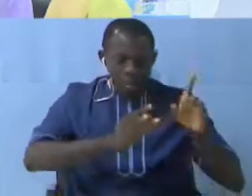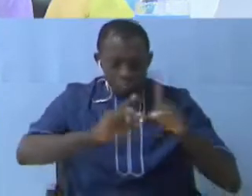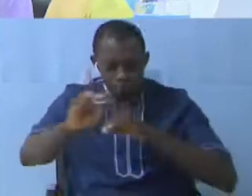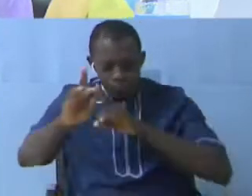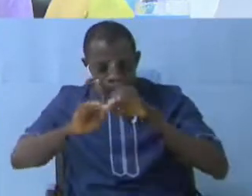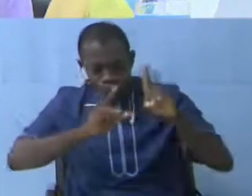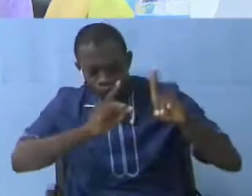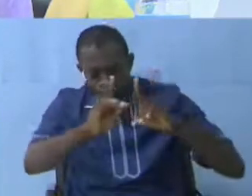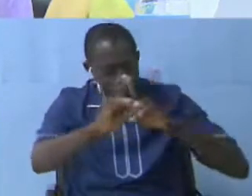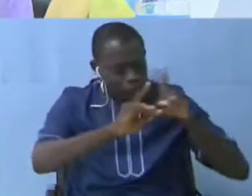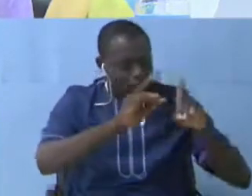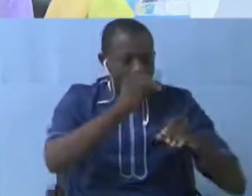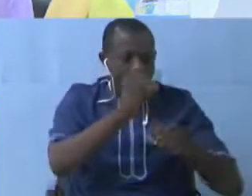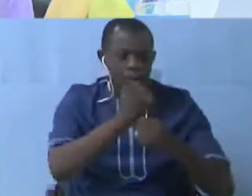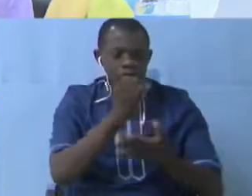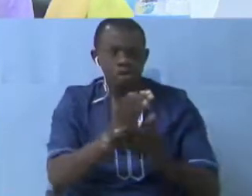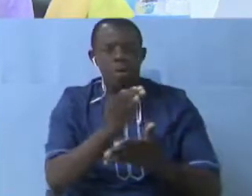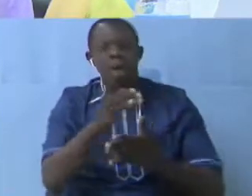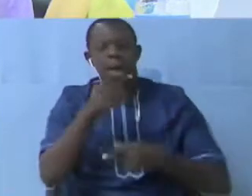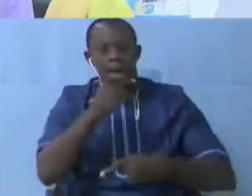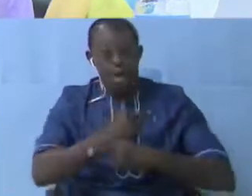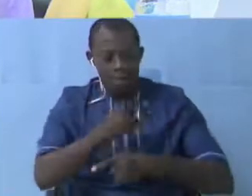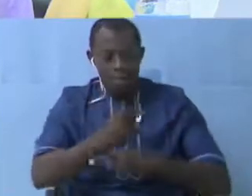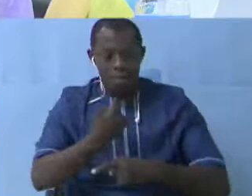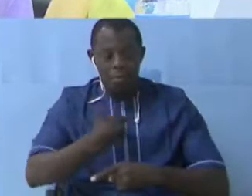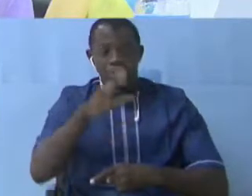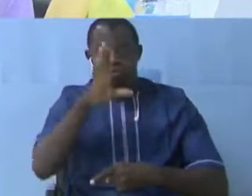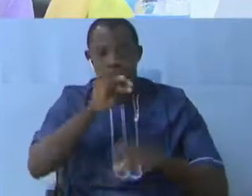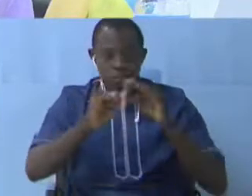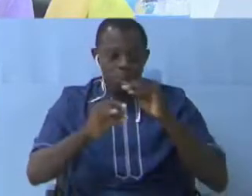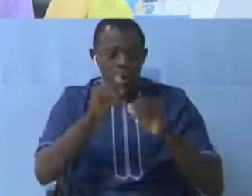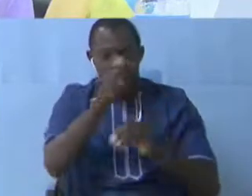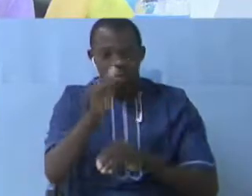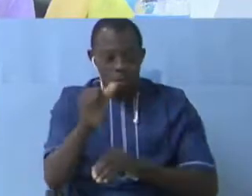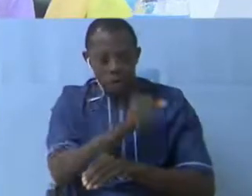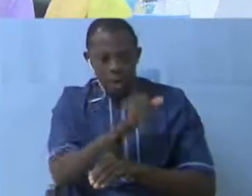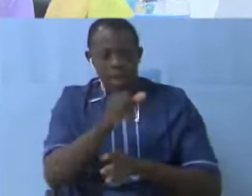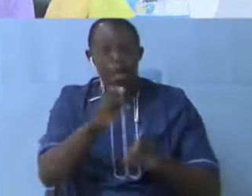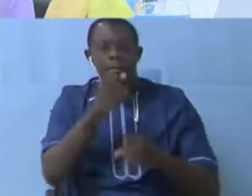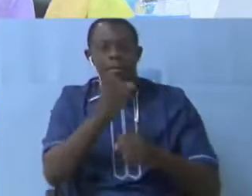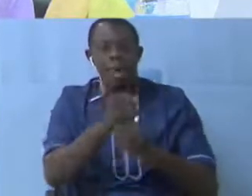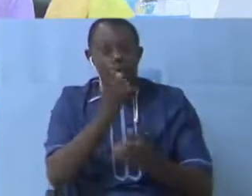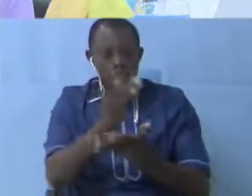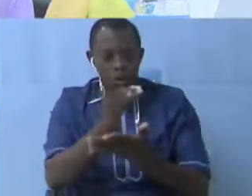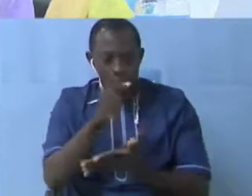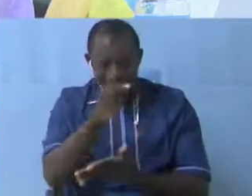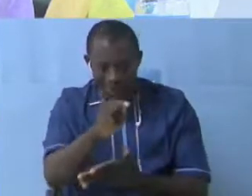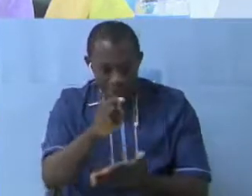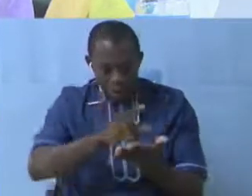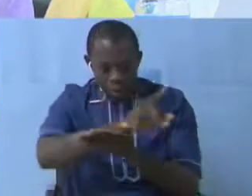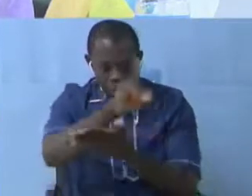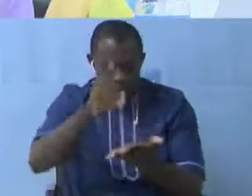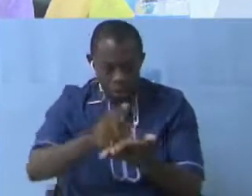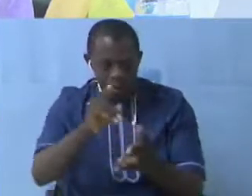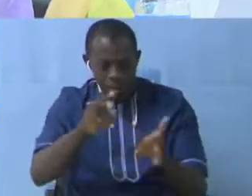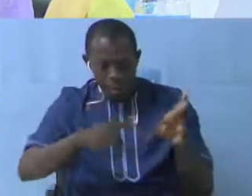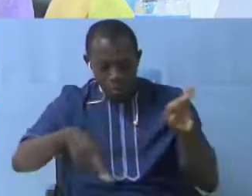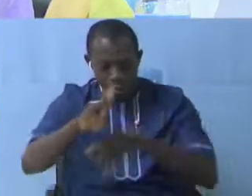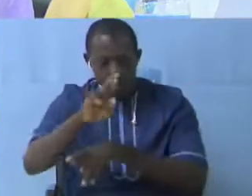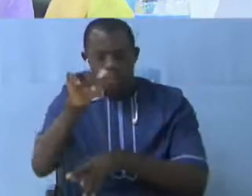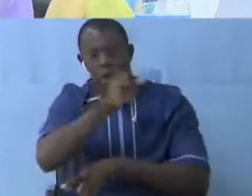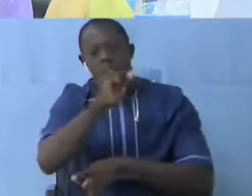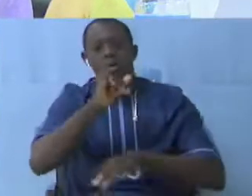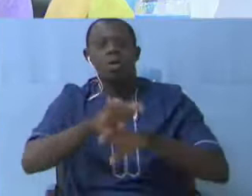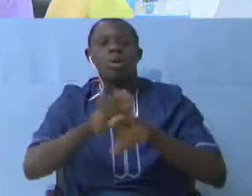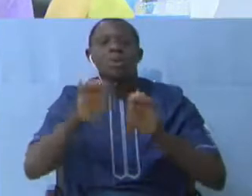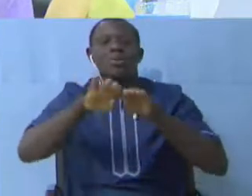so that Gambians can talk to each other and find a way of getting this document back to the table. yaakaar naa nag am nañ ay penc yu bari yoo xam ne war nañ koy